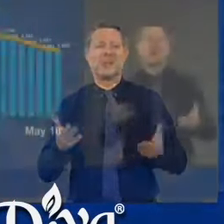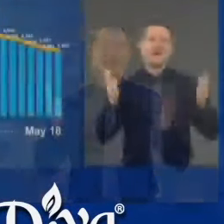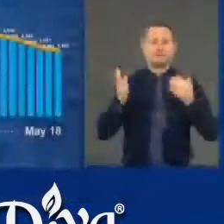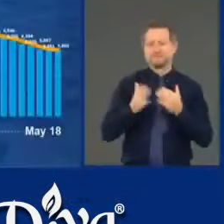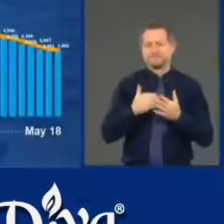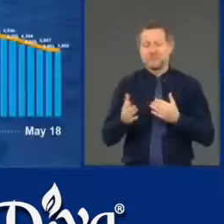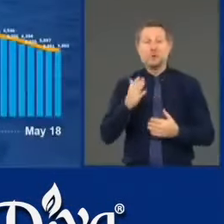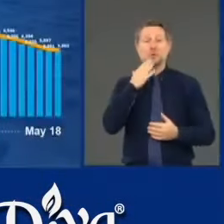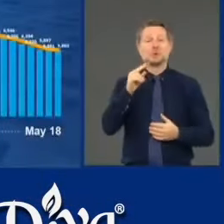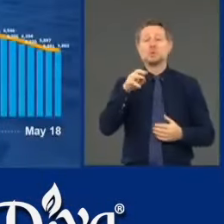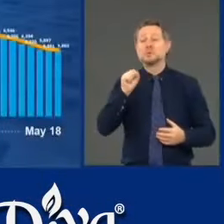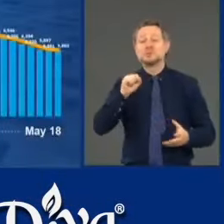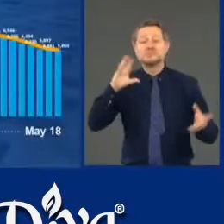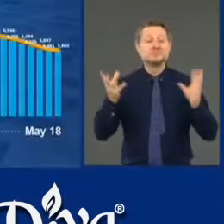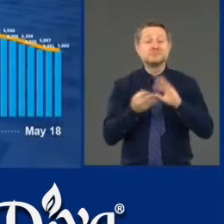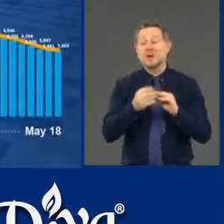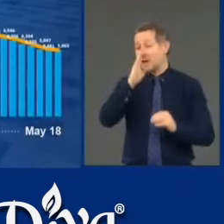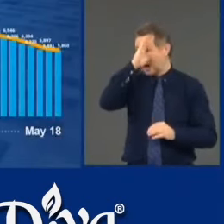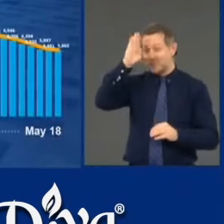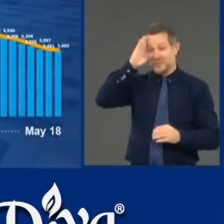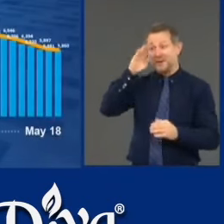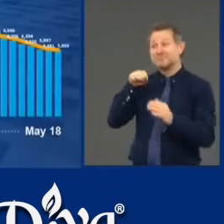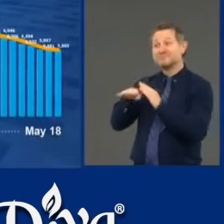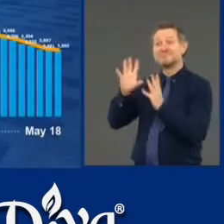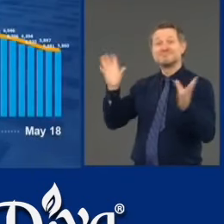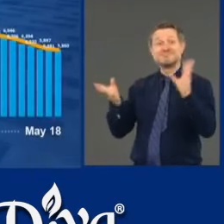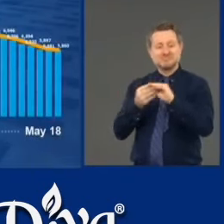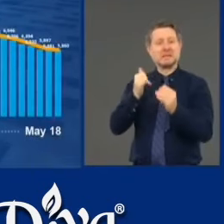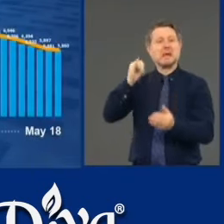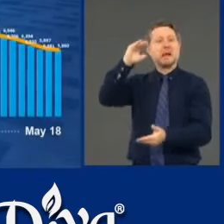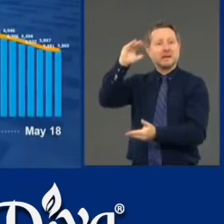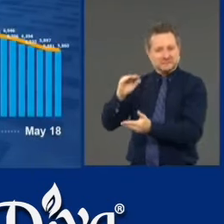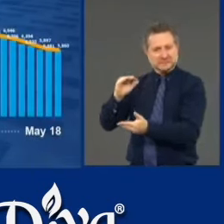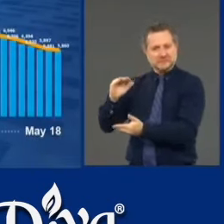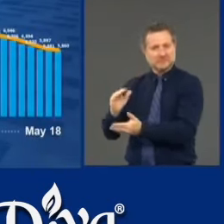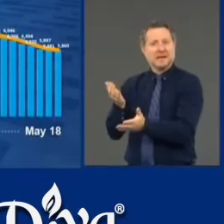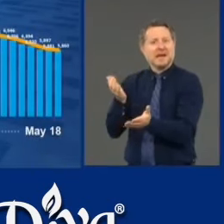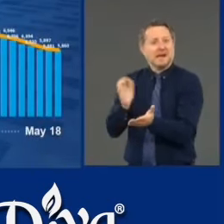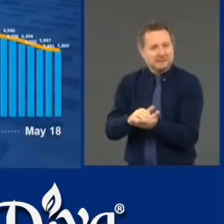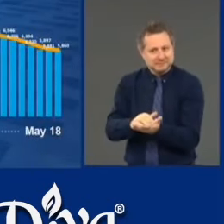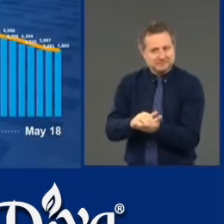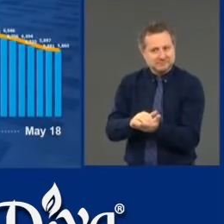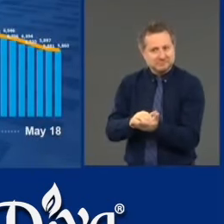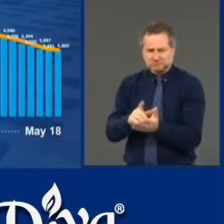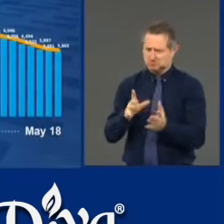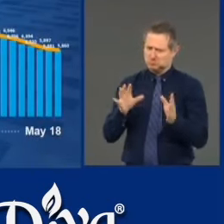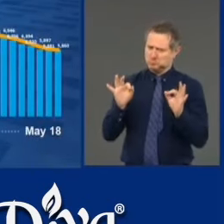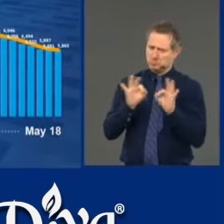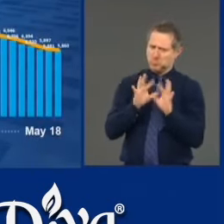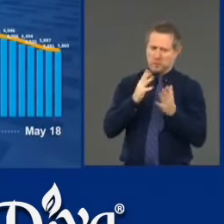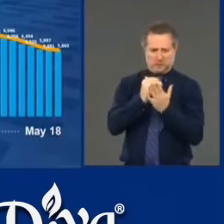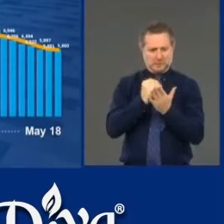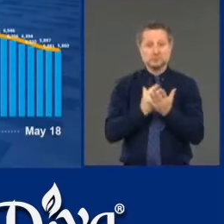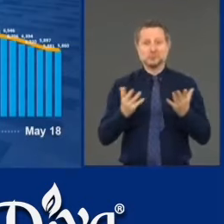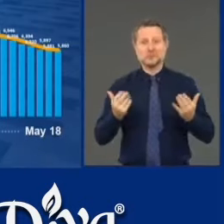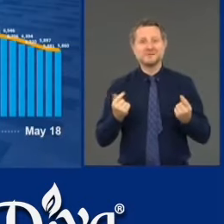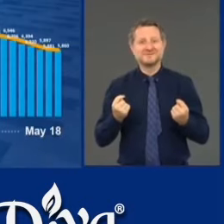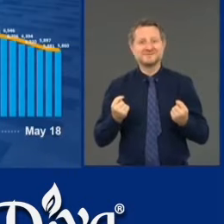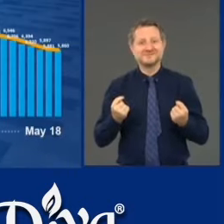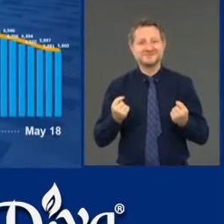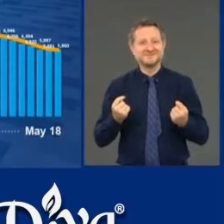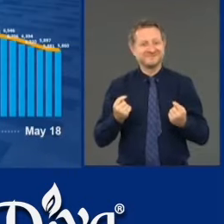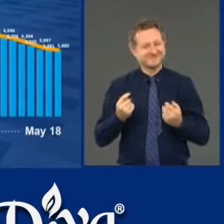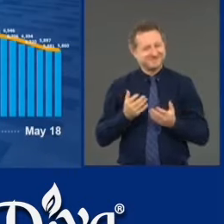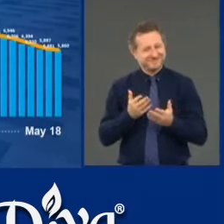hospitalizations declined again. This is an important lesson, though. What you see here, you'll see almost